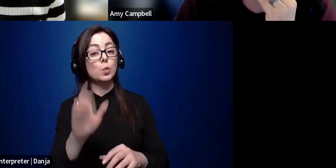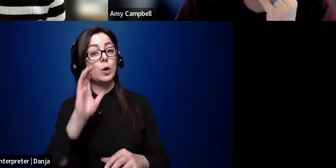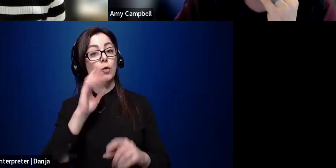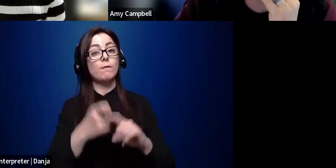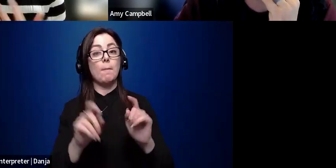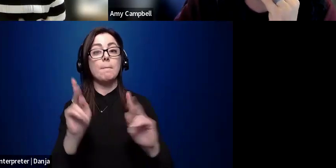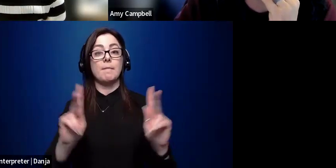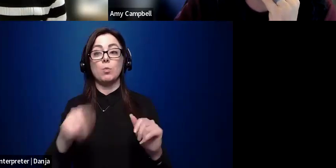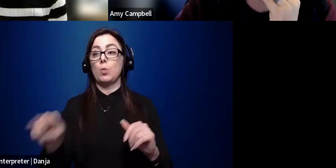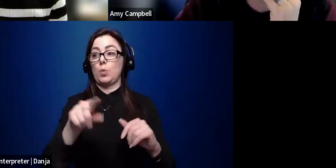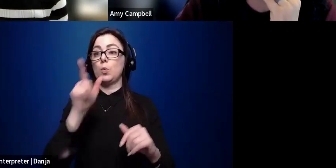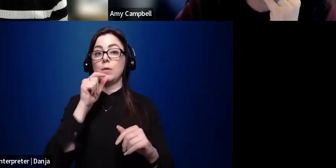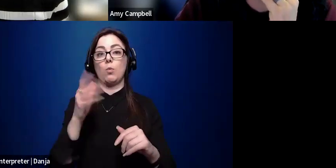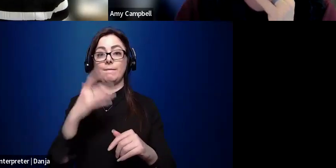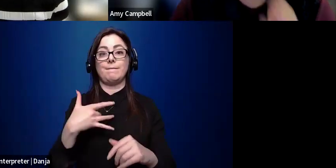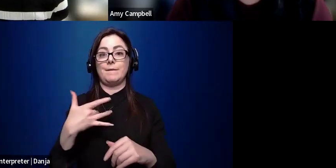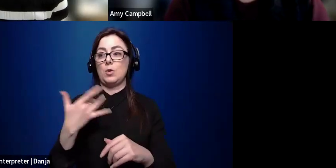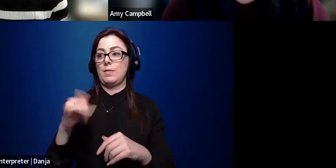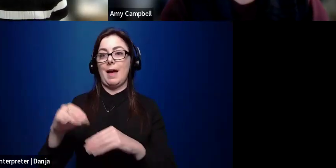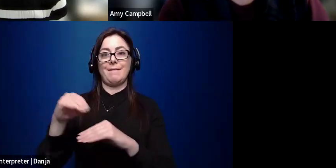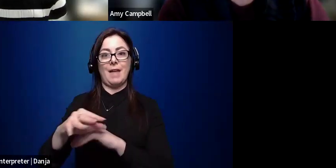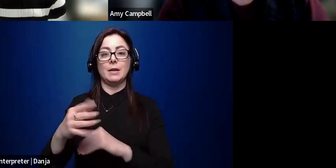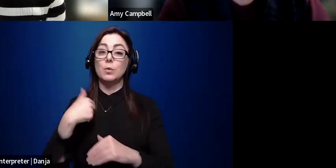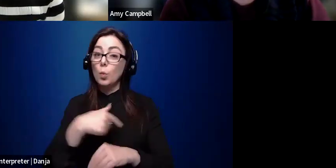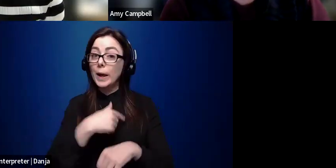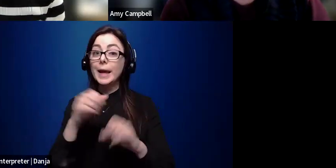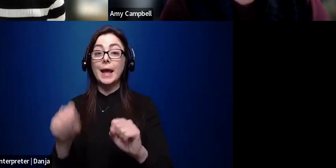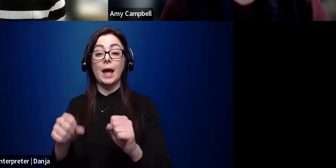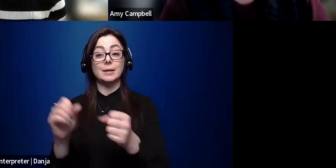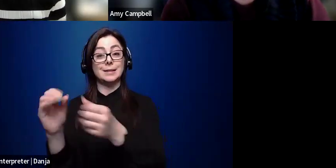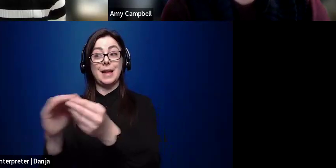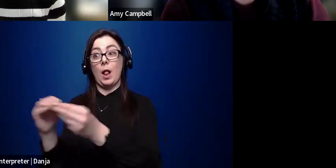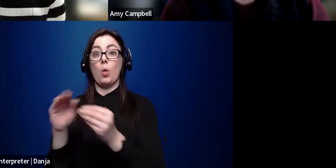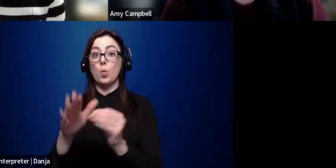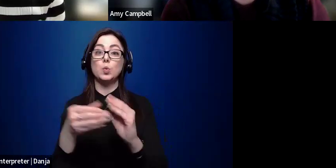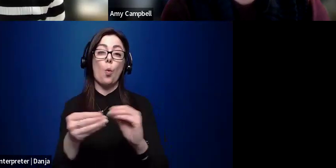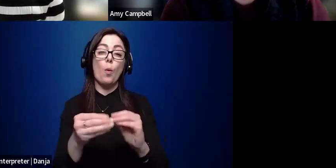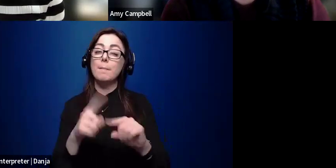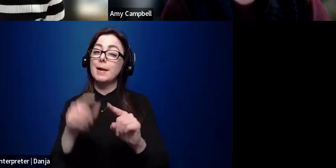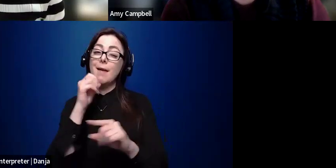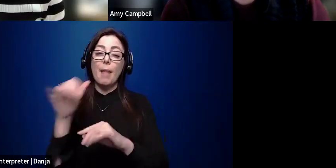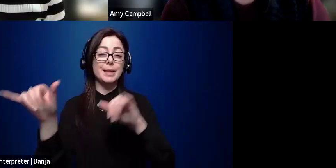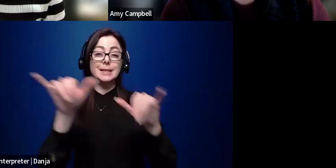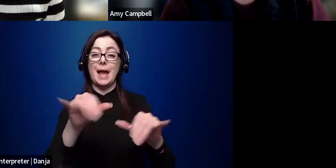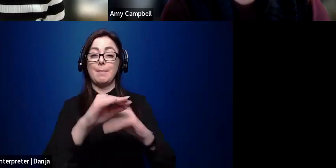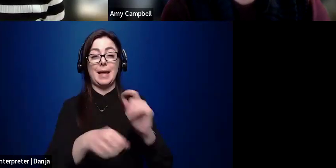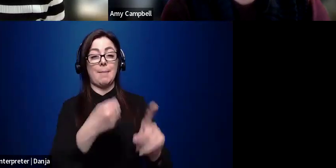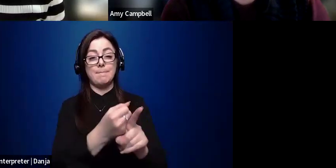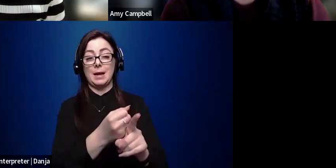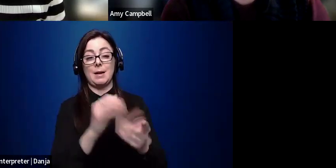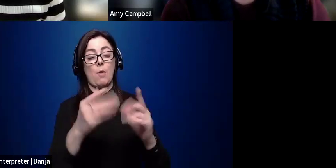are affected. We can tell your story if you tell it to us, but it doesn't have the same impact.